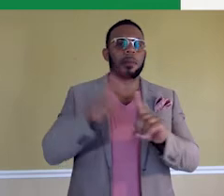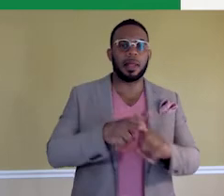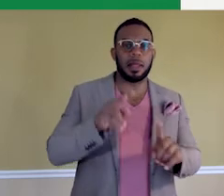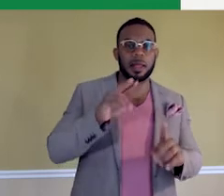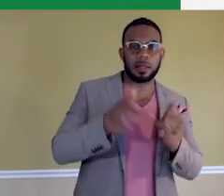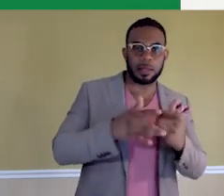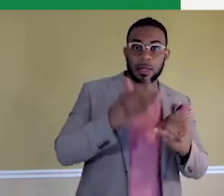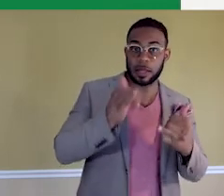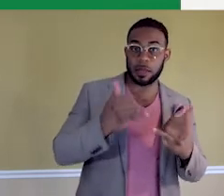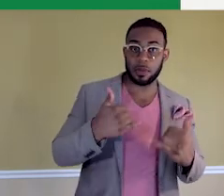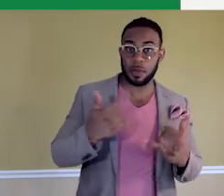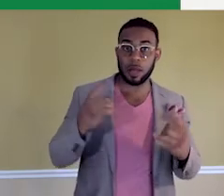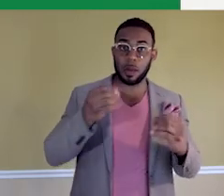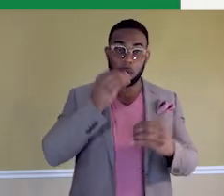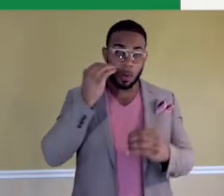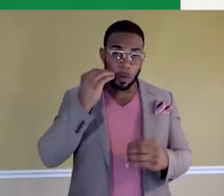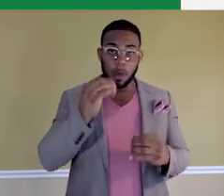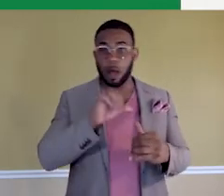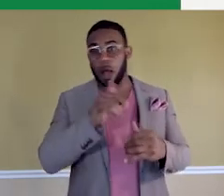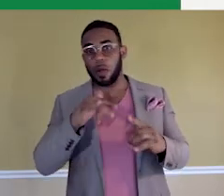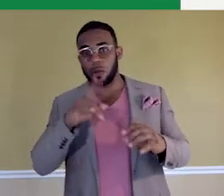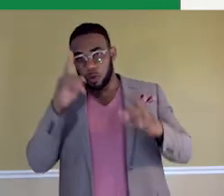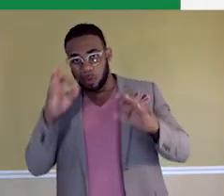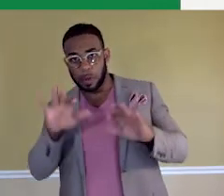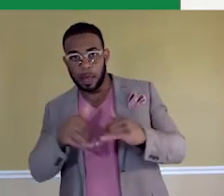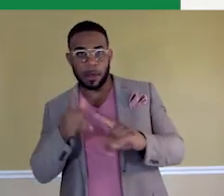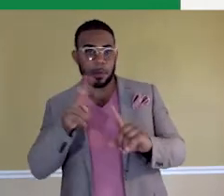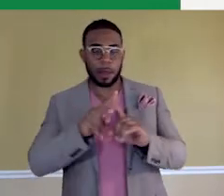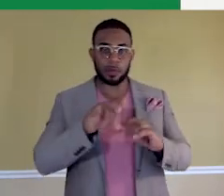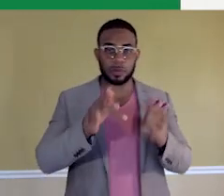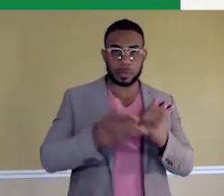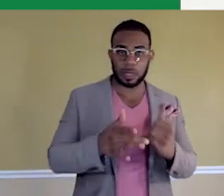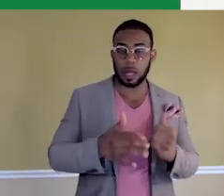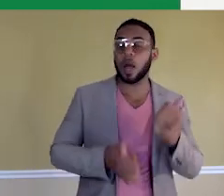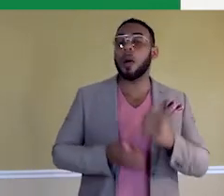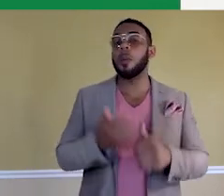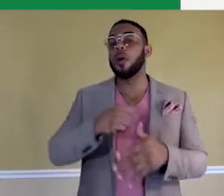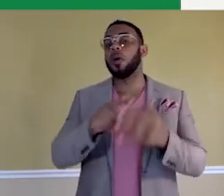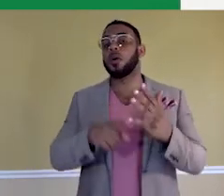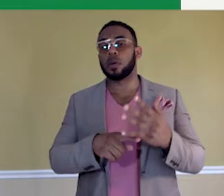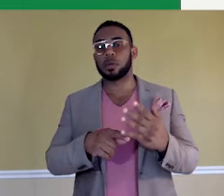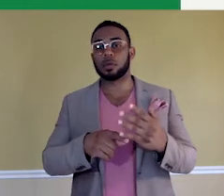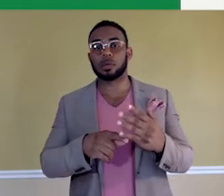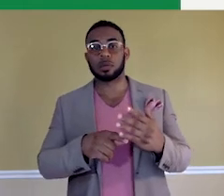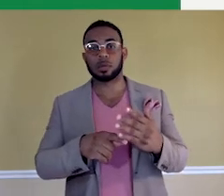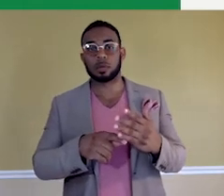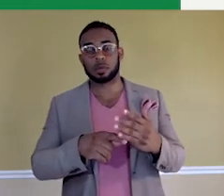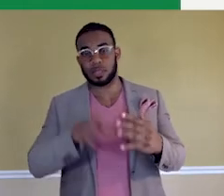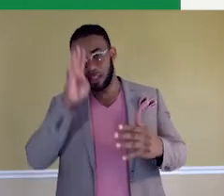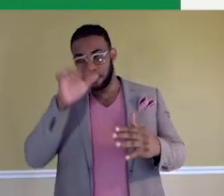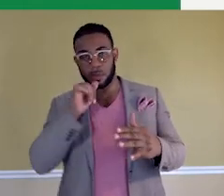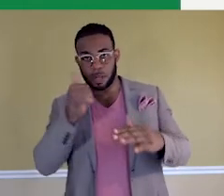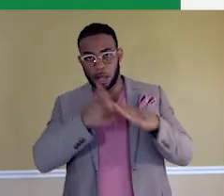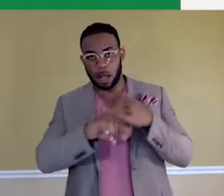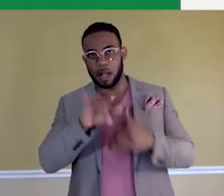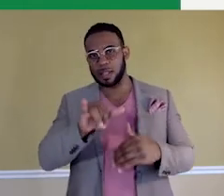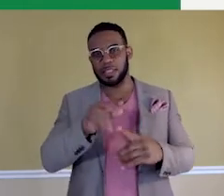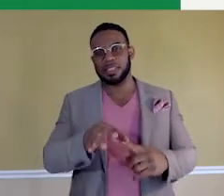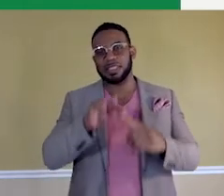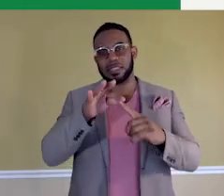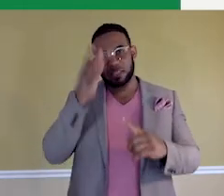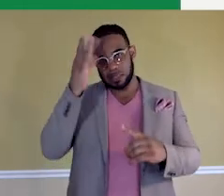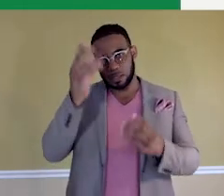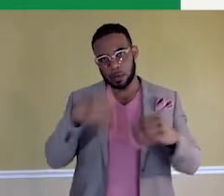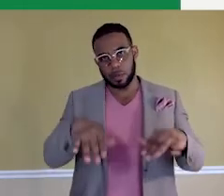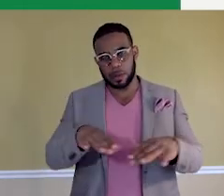are coming home. How do we determine how they apply to tech? Most technological innovations do not fall under a single